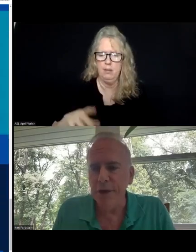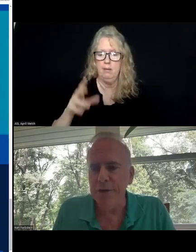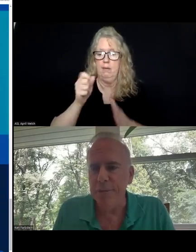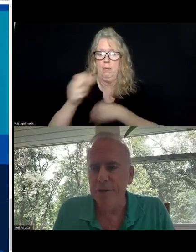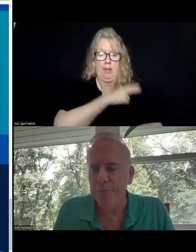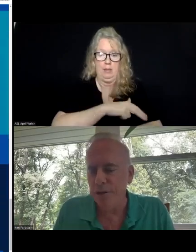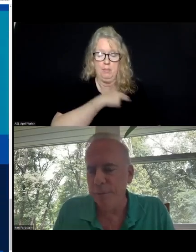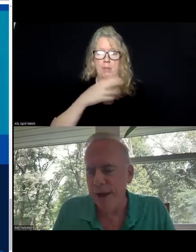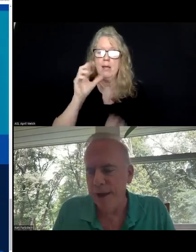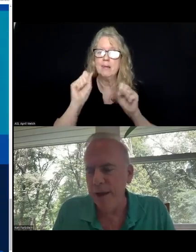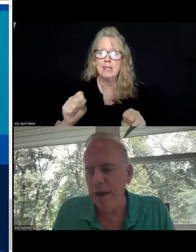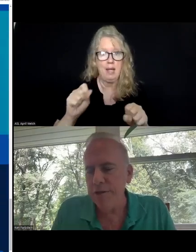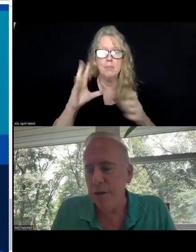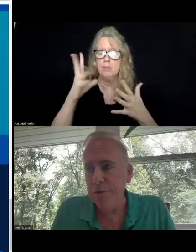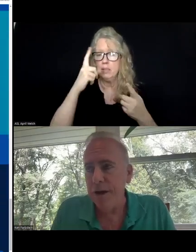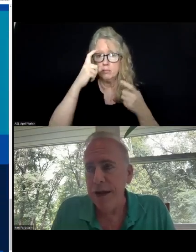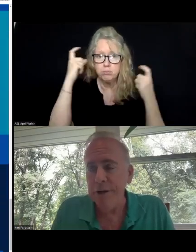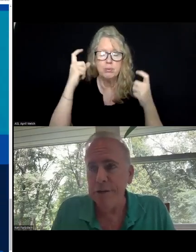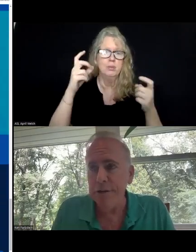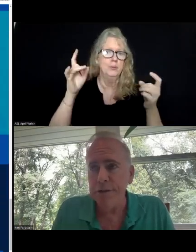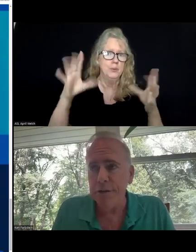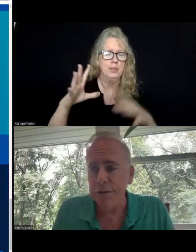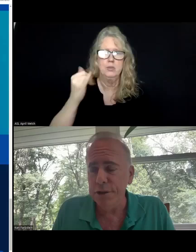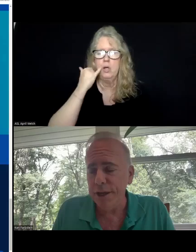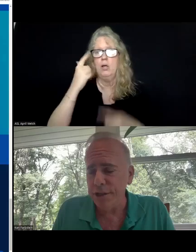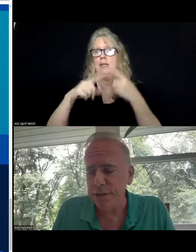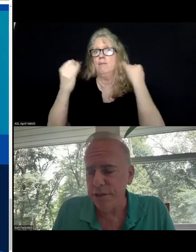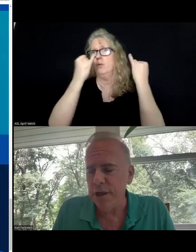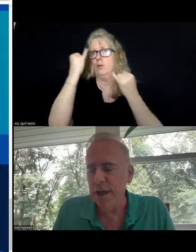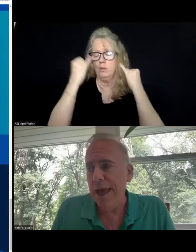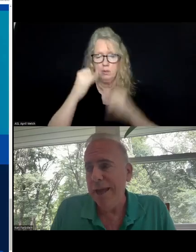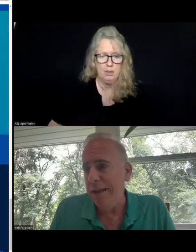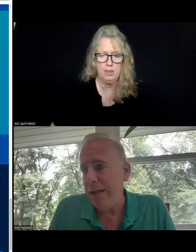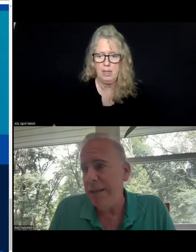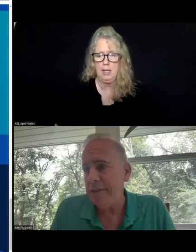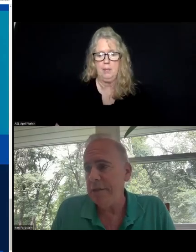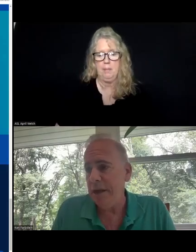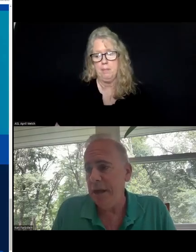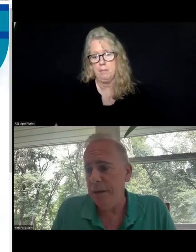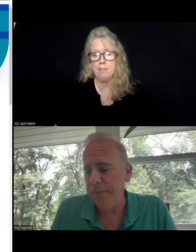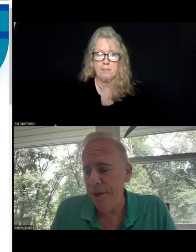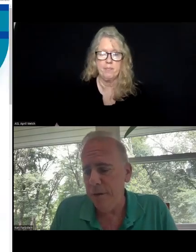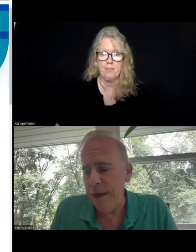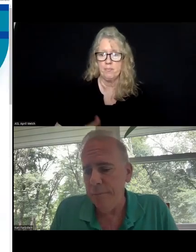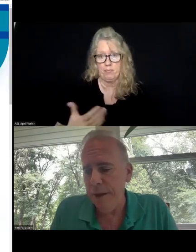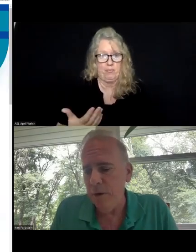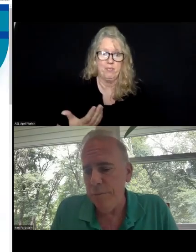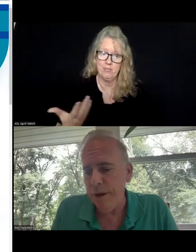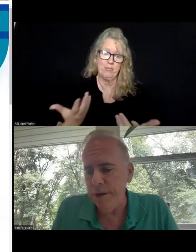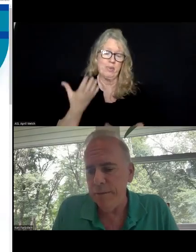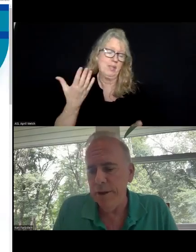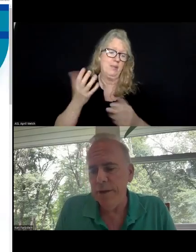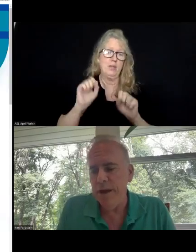hospitalization itself can be somewhat traumatic. So if they're having delusions or hallucinations, and that's that may